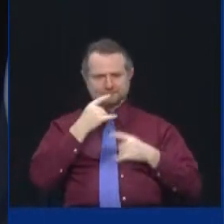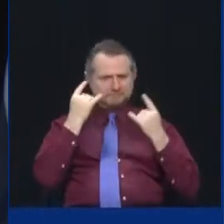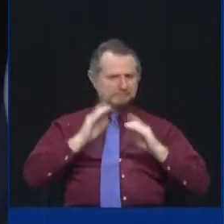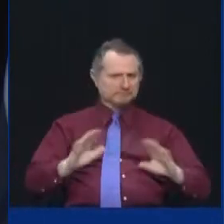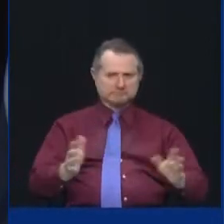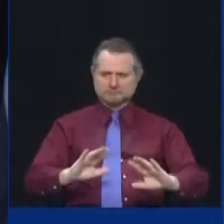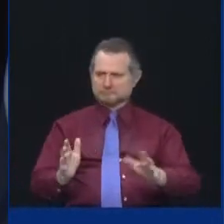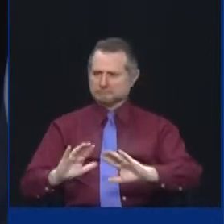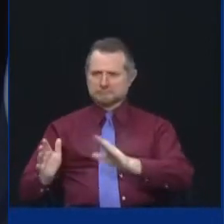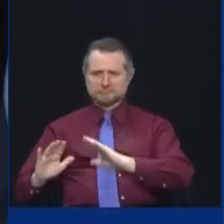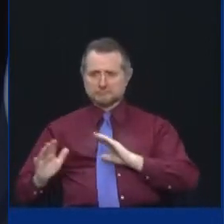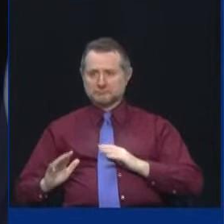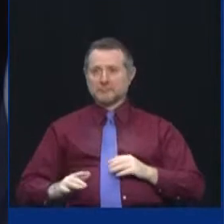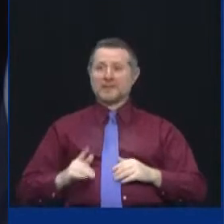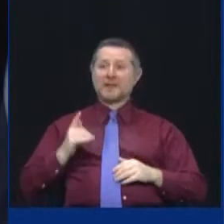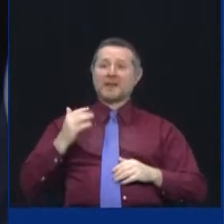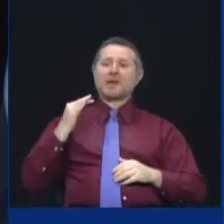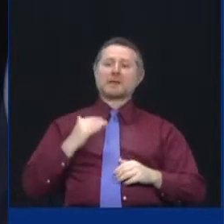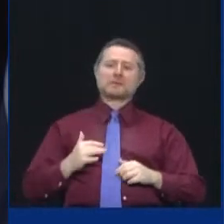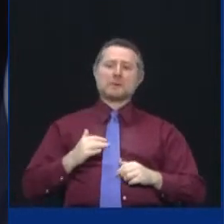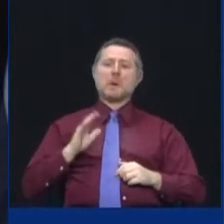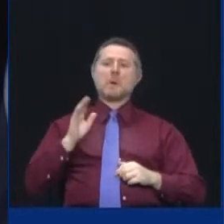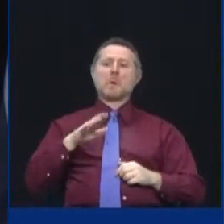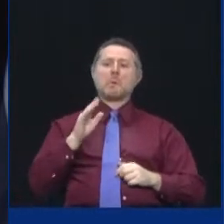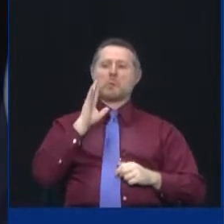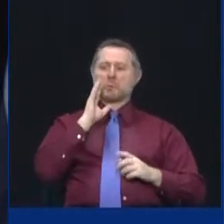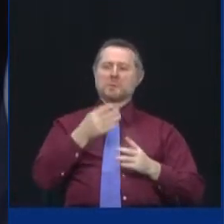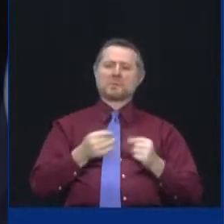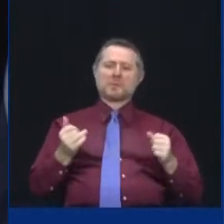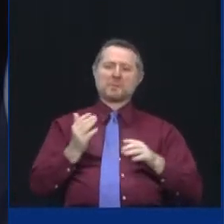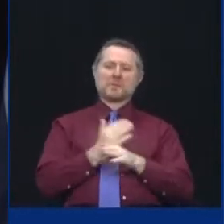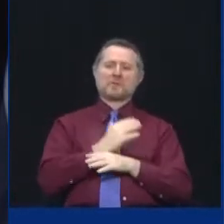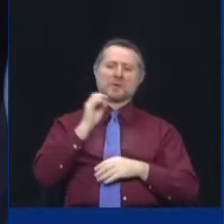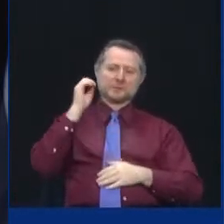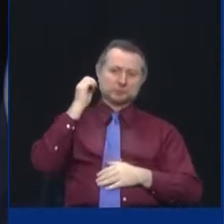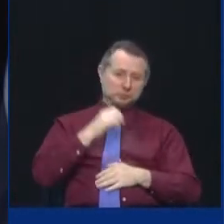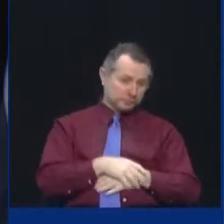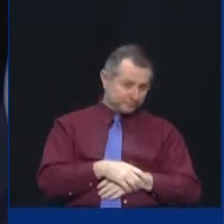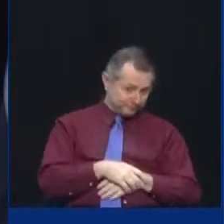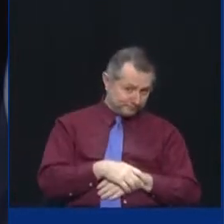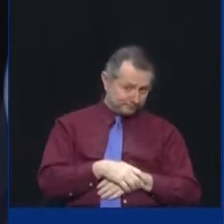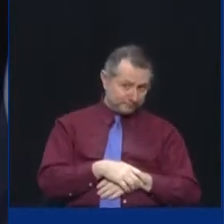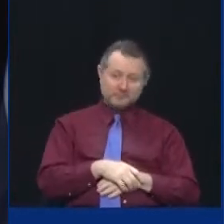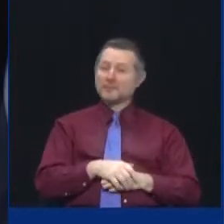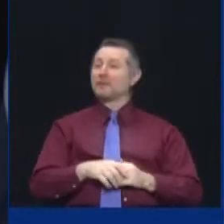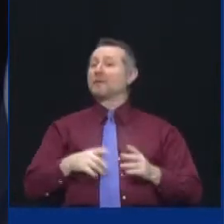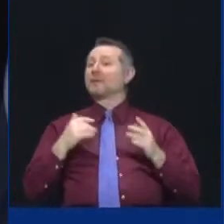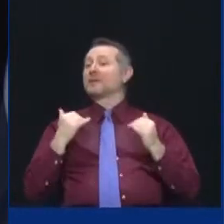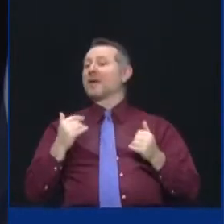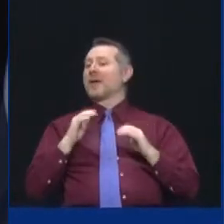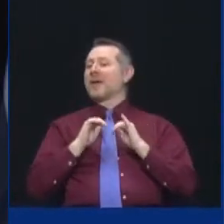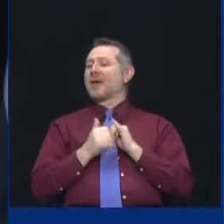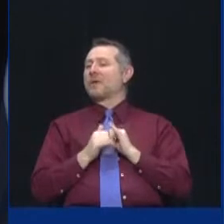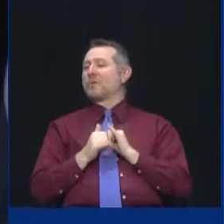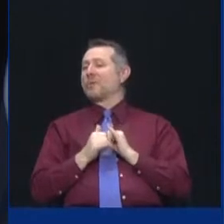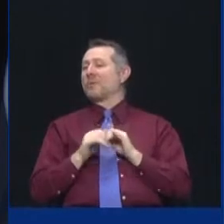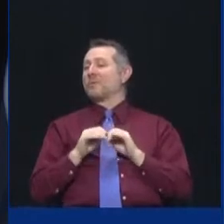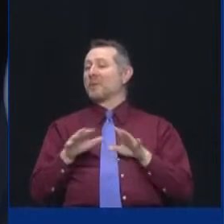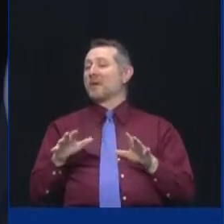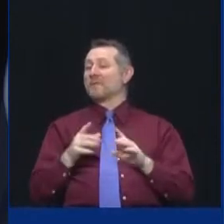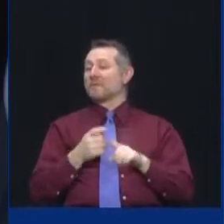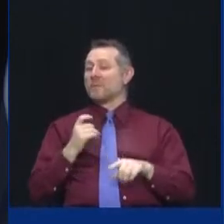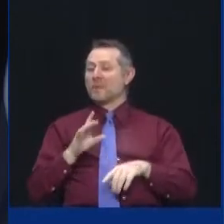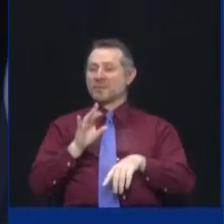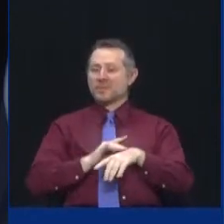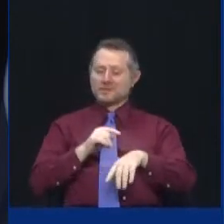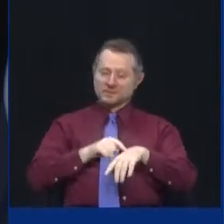started, it's going to be over by Easter. When we started, it gets transferred from surfaces. They've been